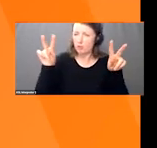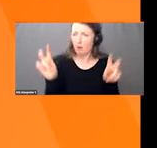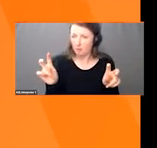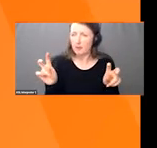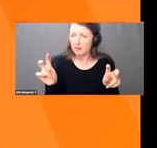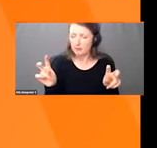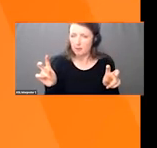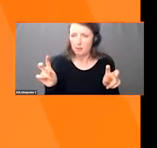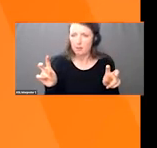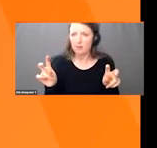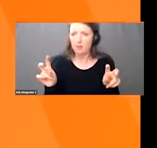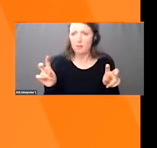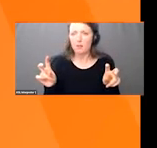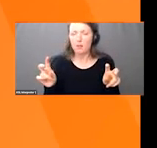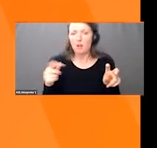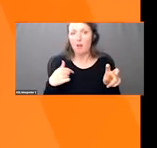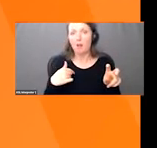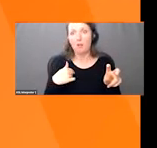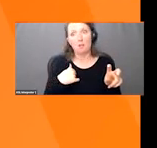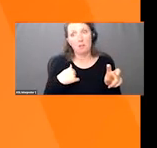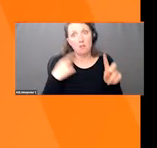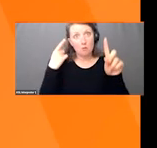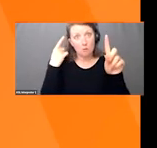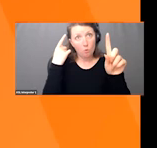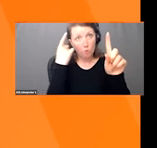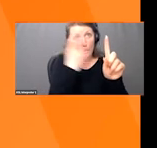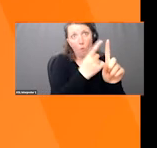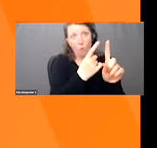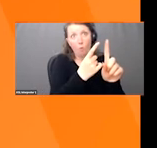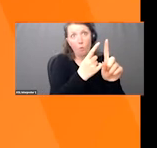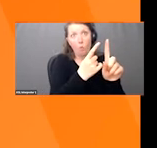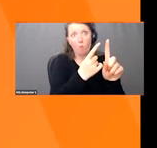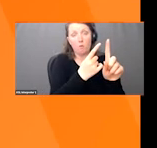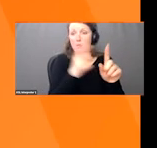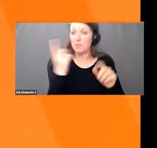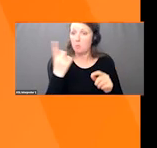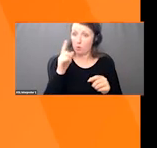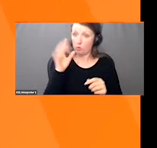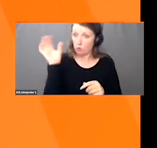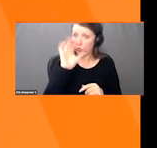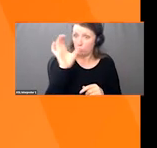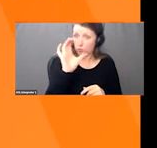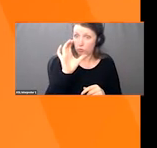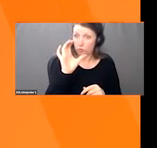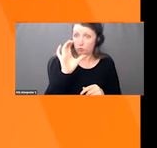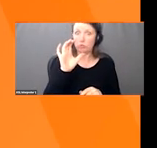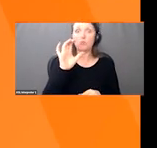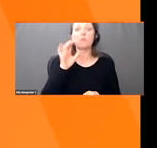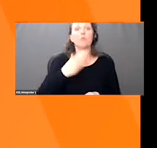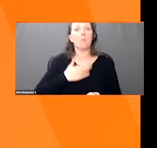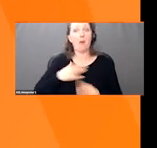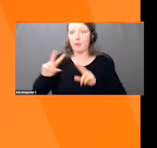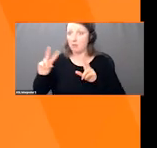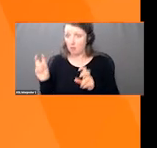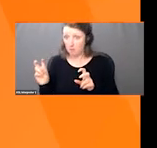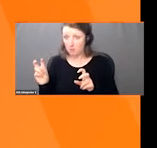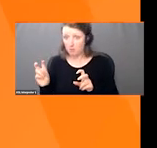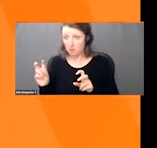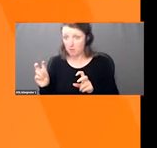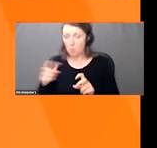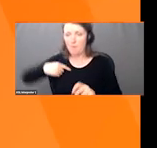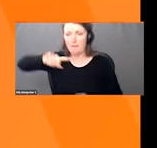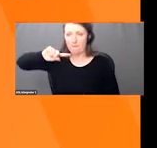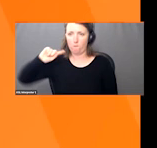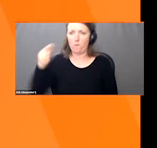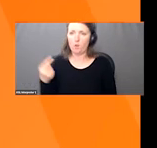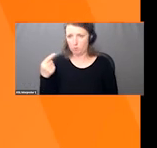engine, ideally page 1, rank 1. So on whatever topic you choose, that would be